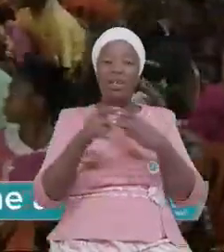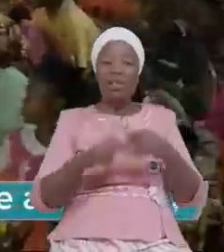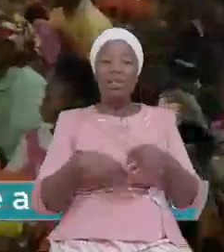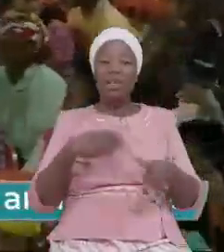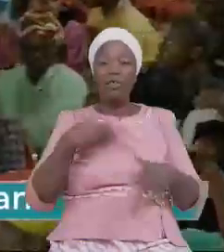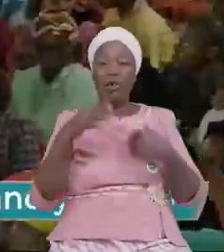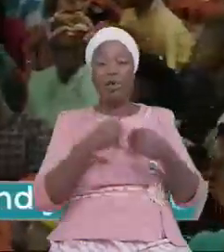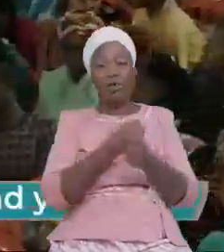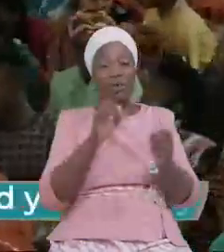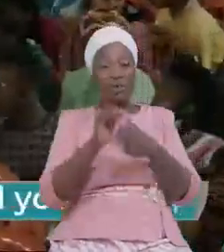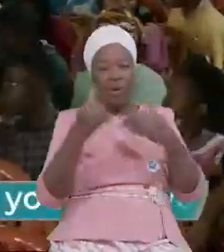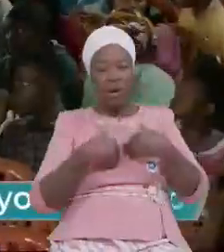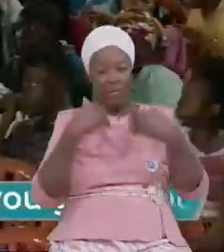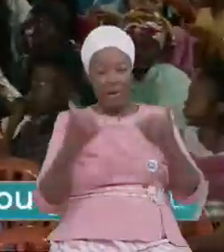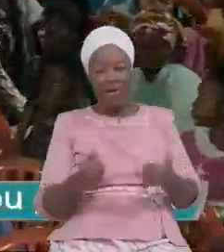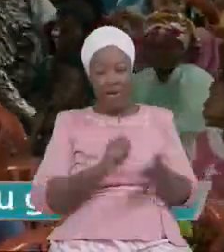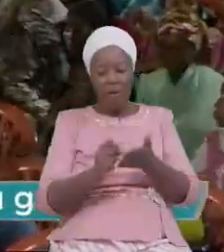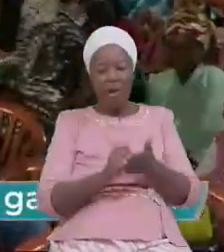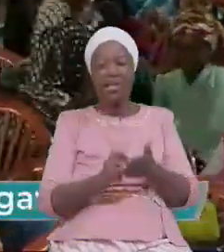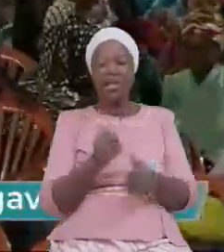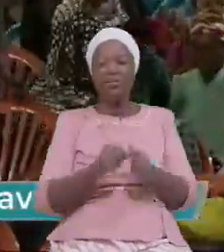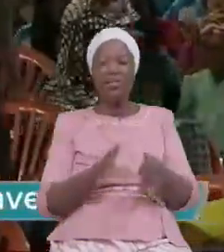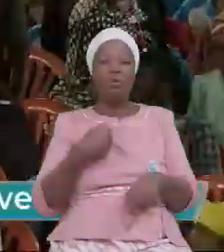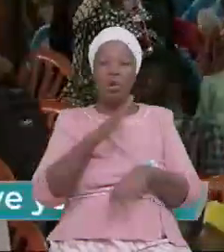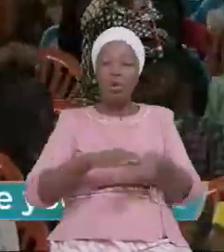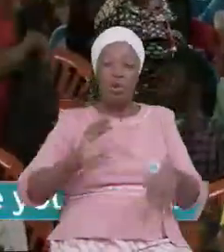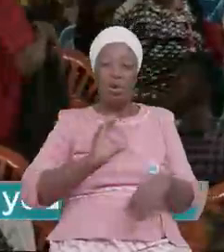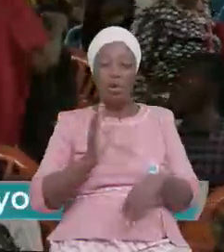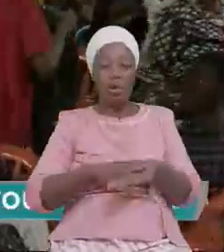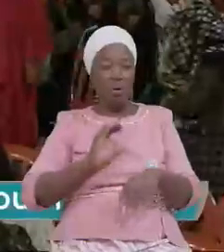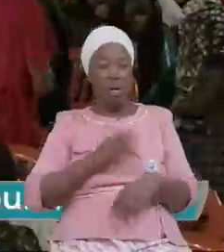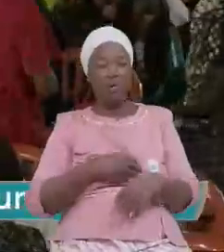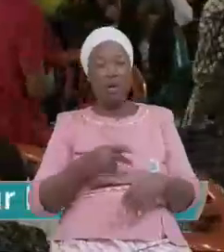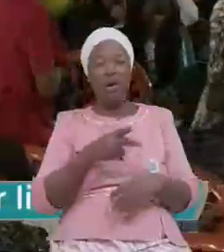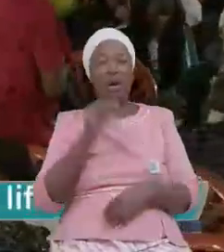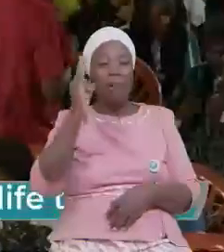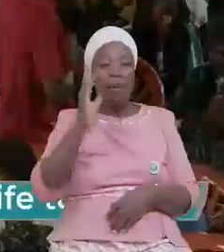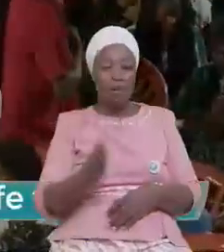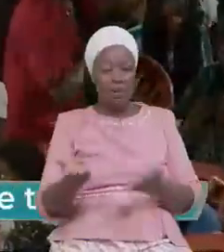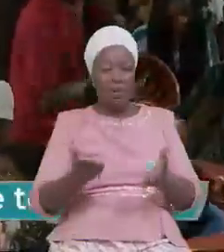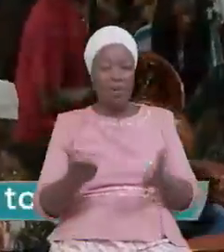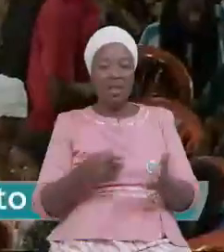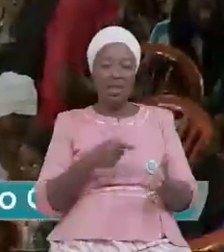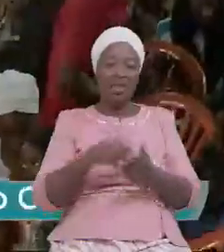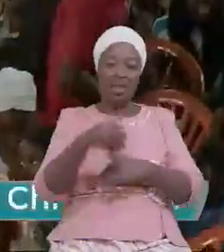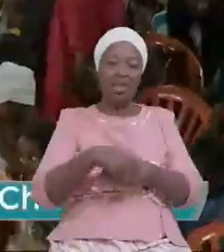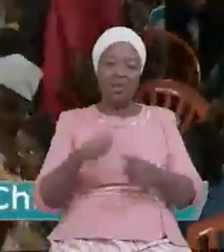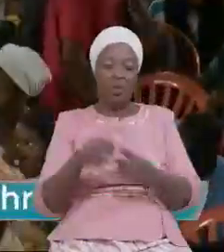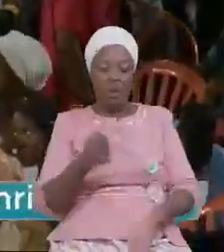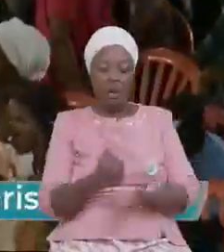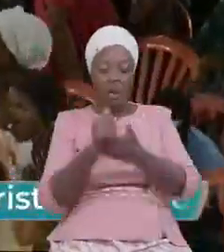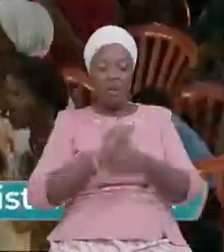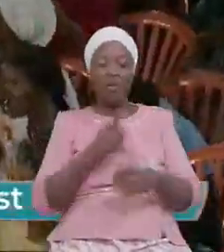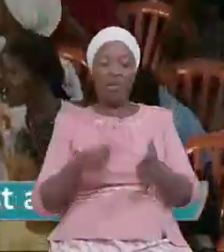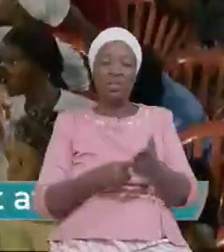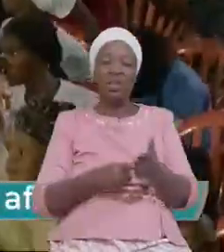We call on our officiating overseer tonight to help us during this counseling time. Then